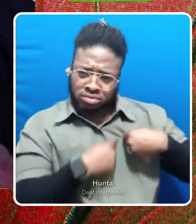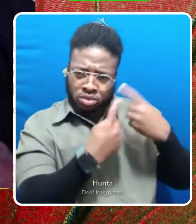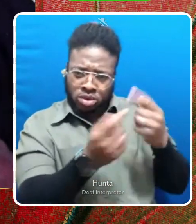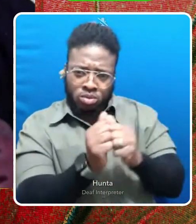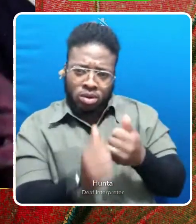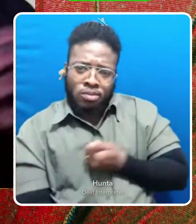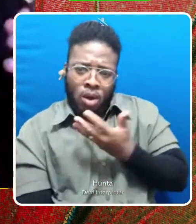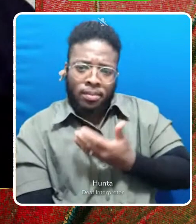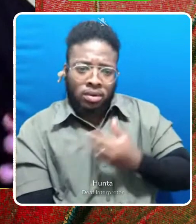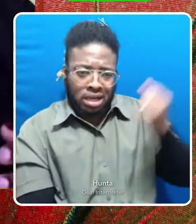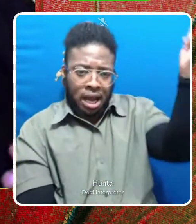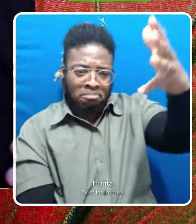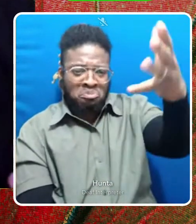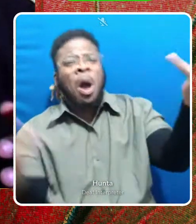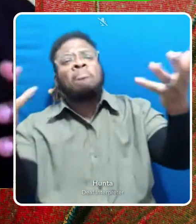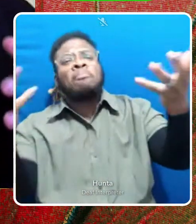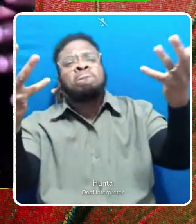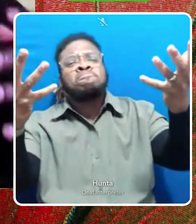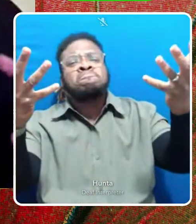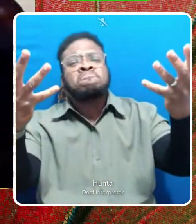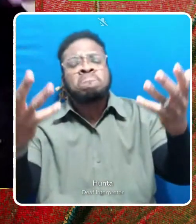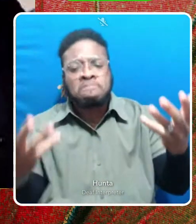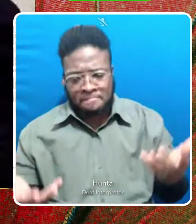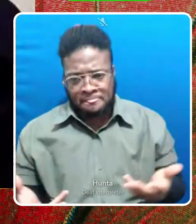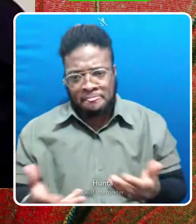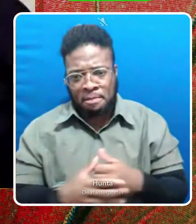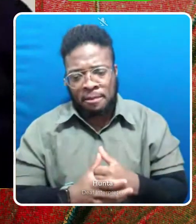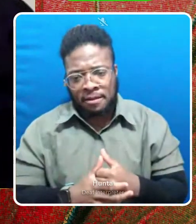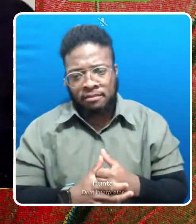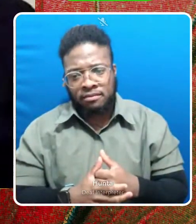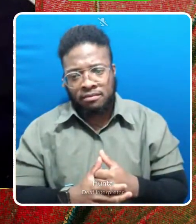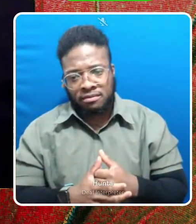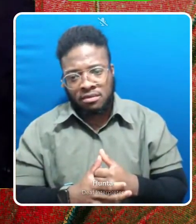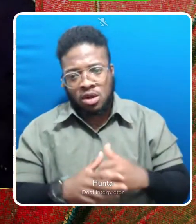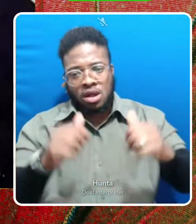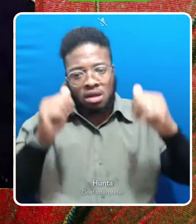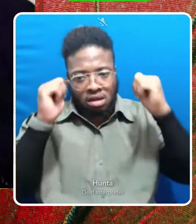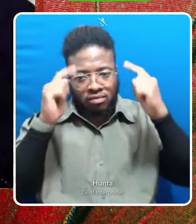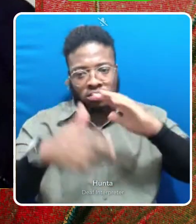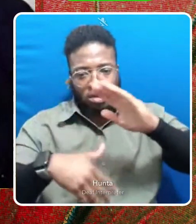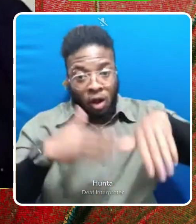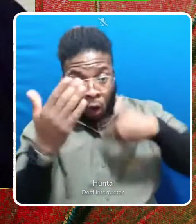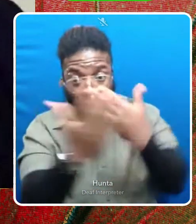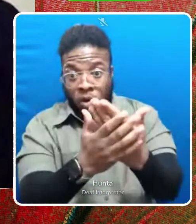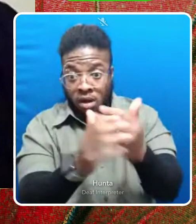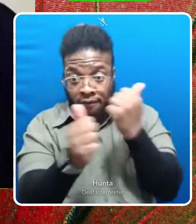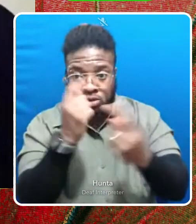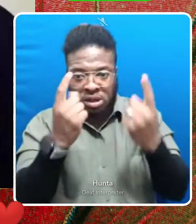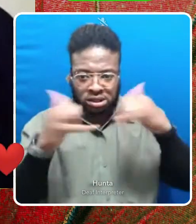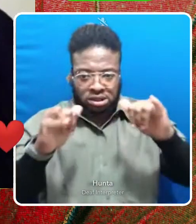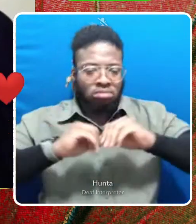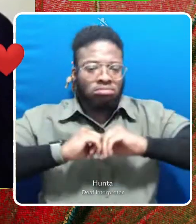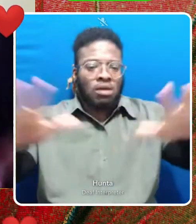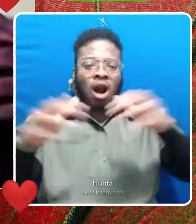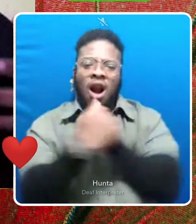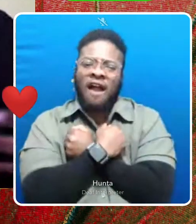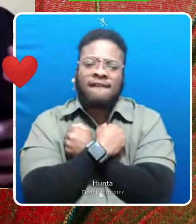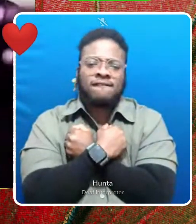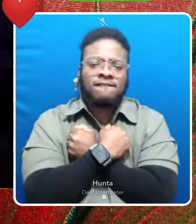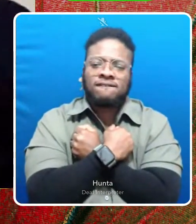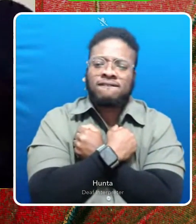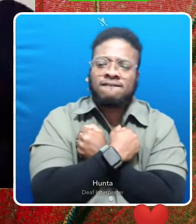that everybody showing everybody love, and that's the space, you know,